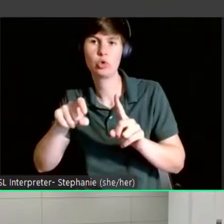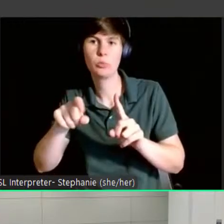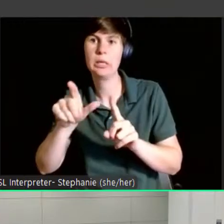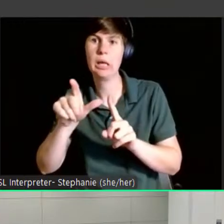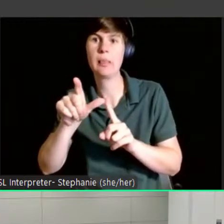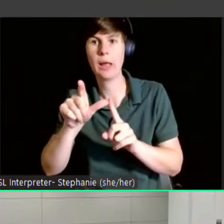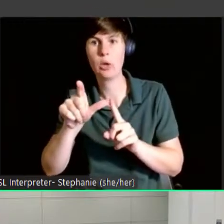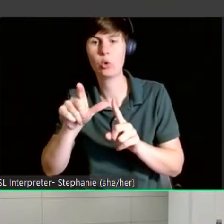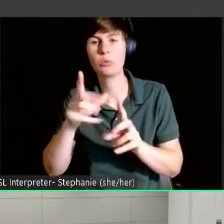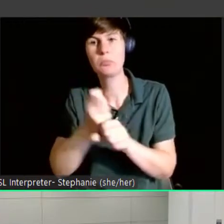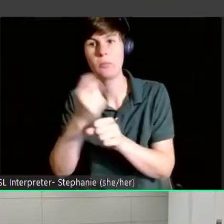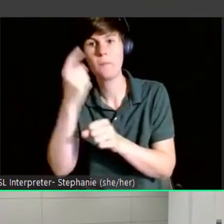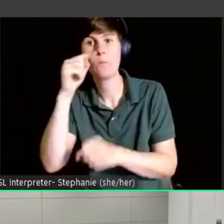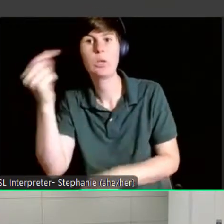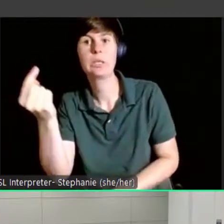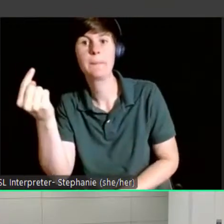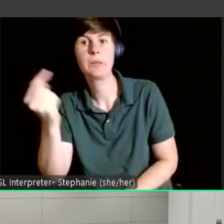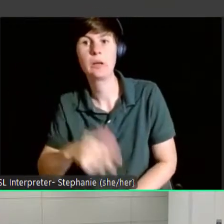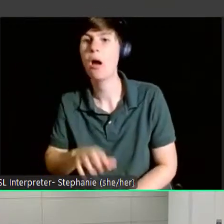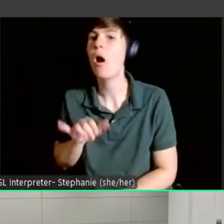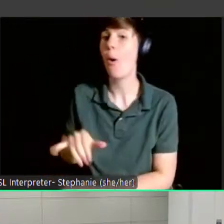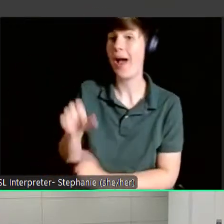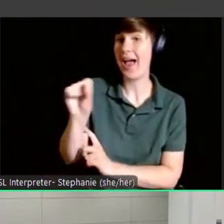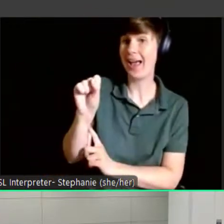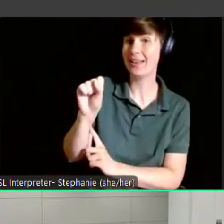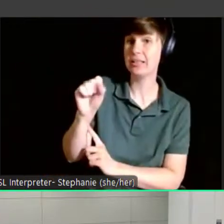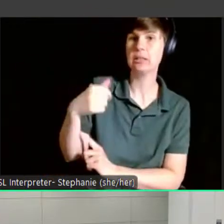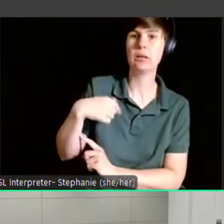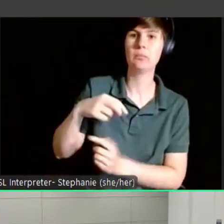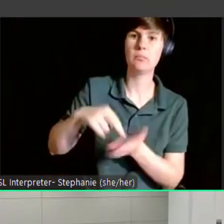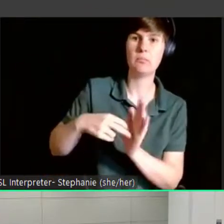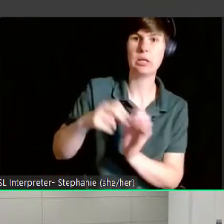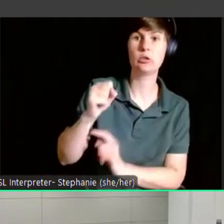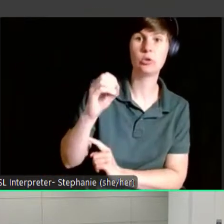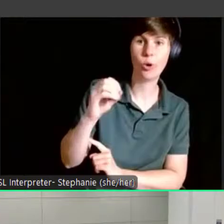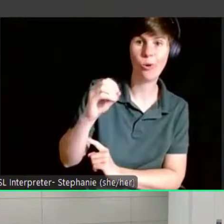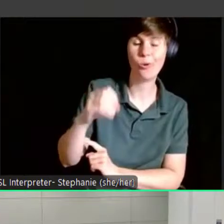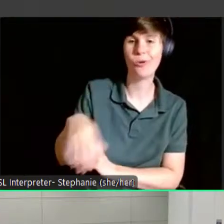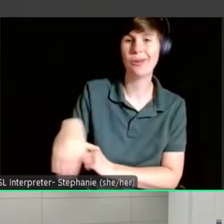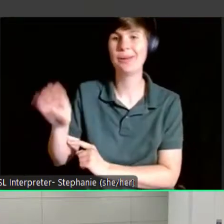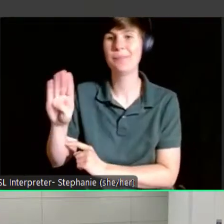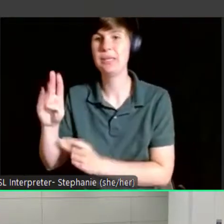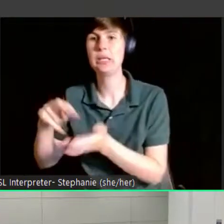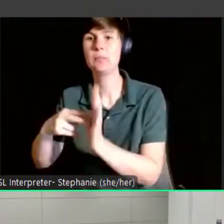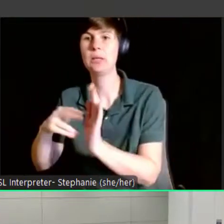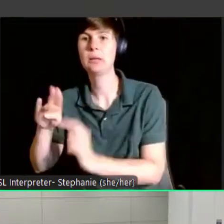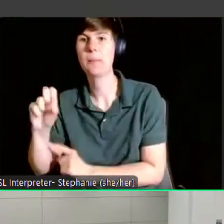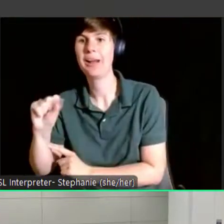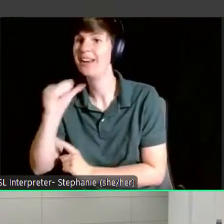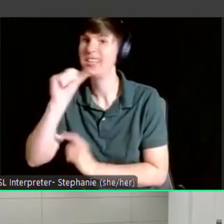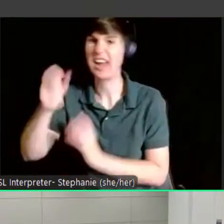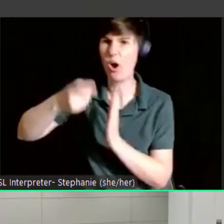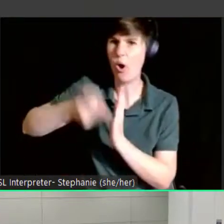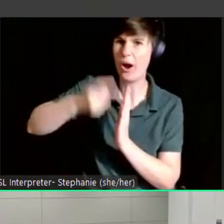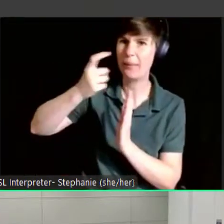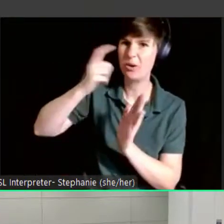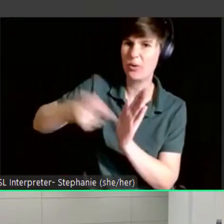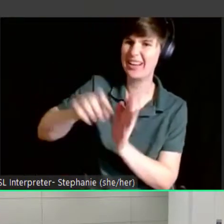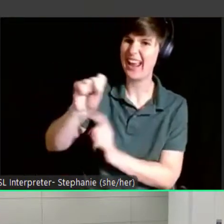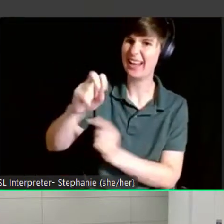for something. And oh, gotcha. S means so, B means but when they're by themselves. So just to prevent